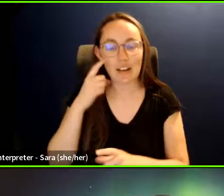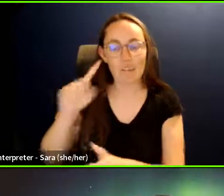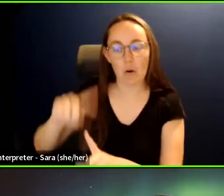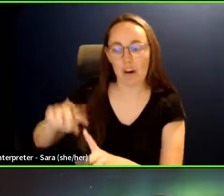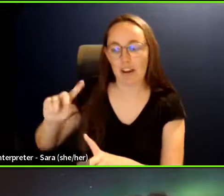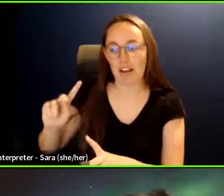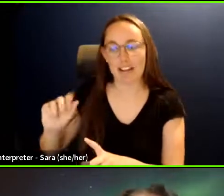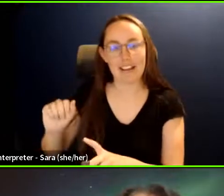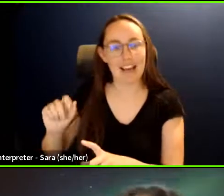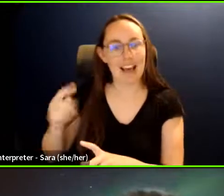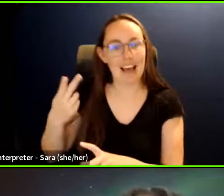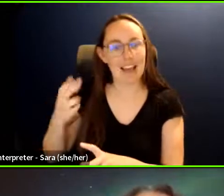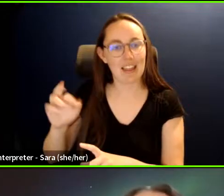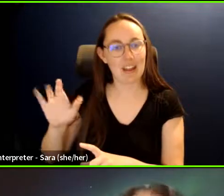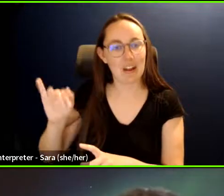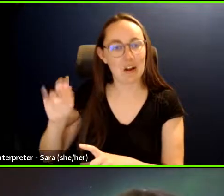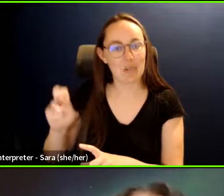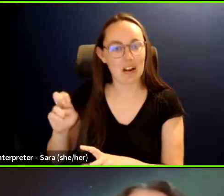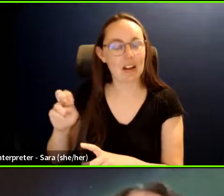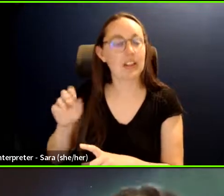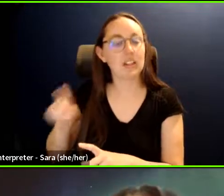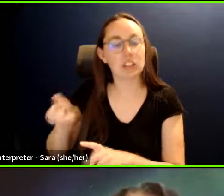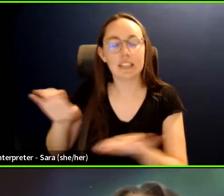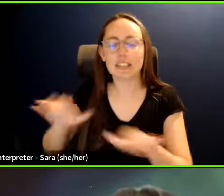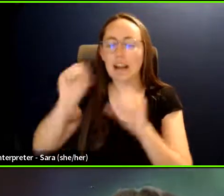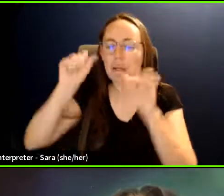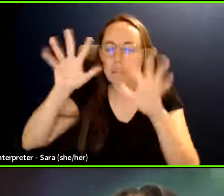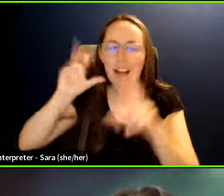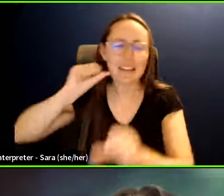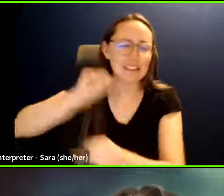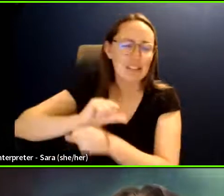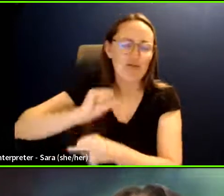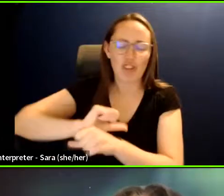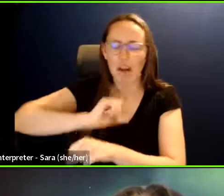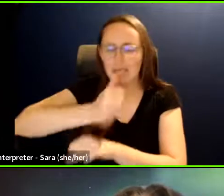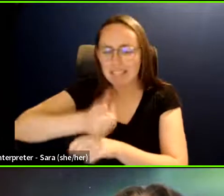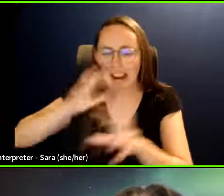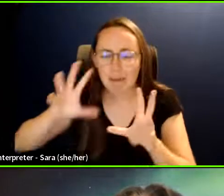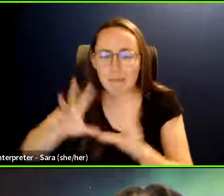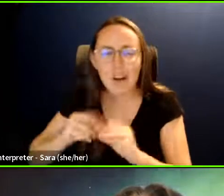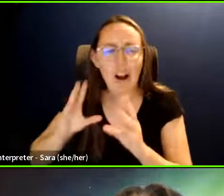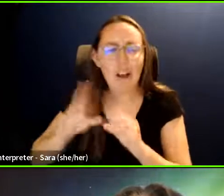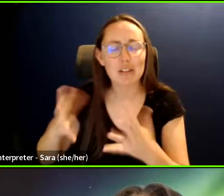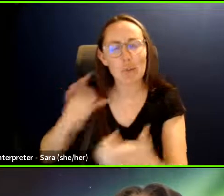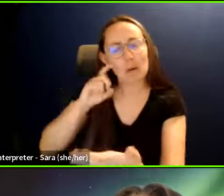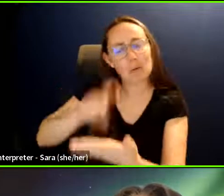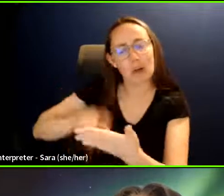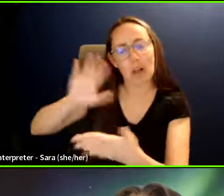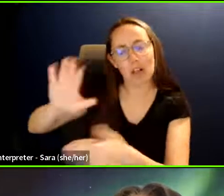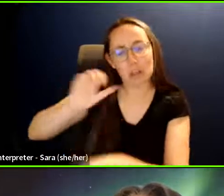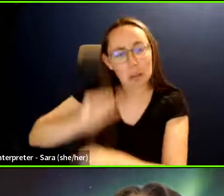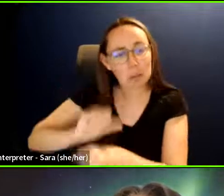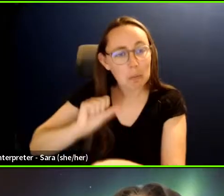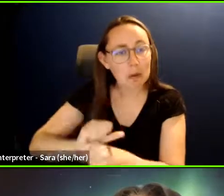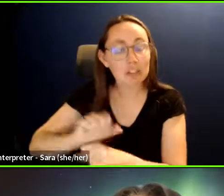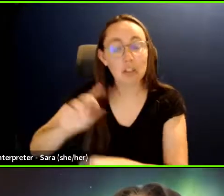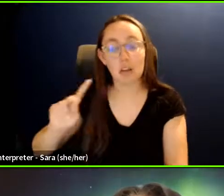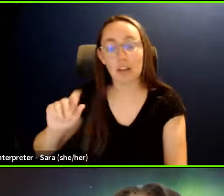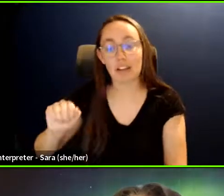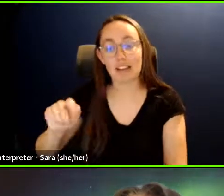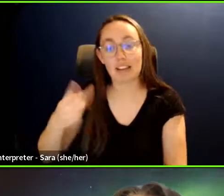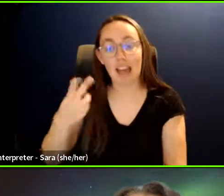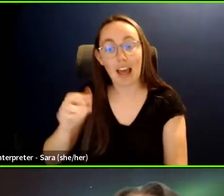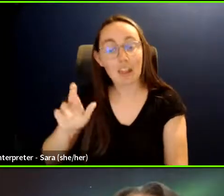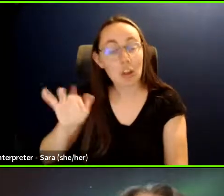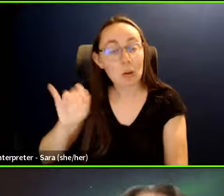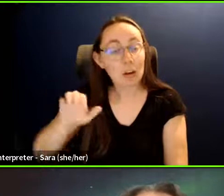a fantastic job putting this conference together, and we really just wanted to acknowledge her. So Catherine, this is going to be on your desk when you get